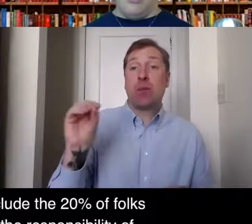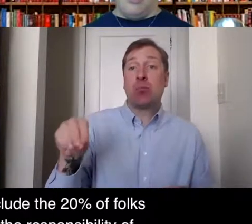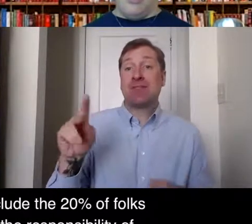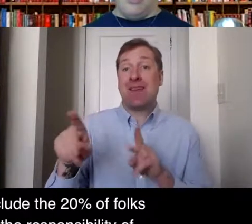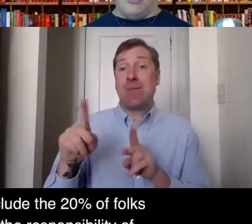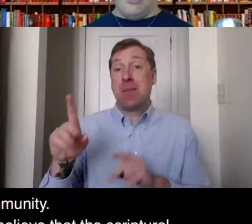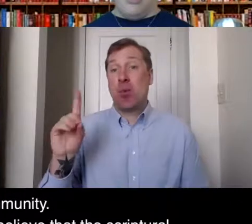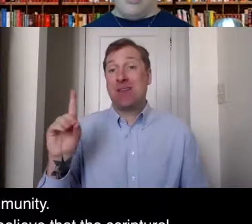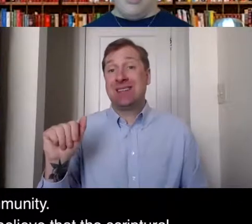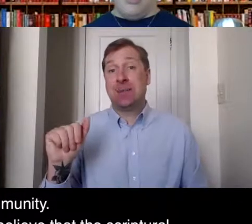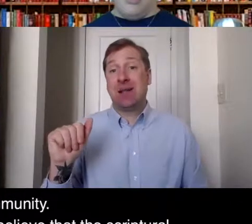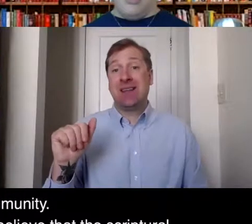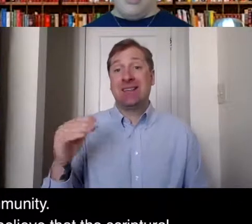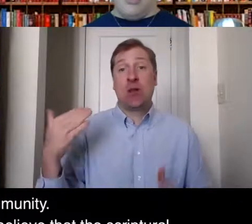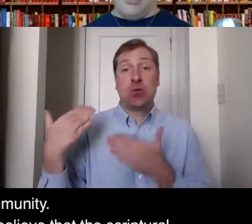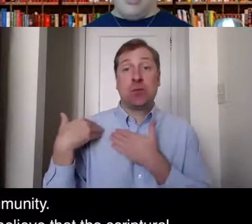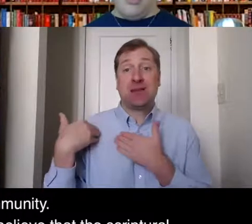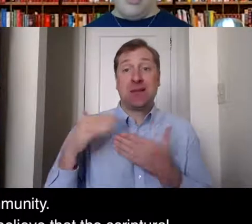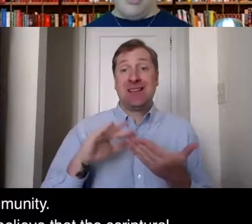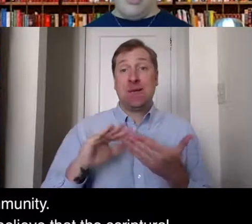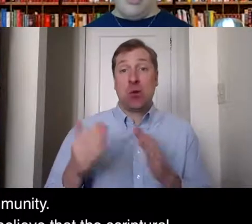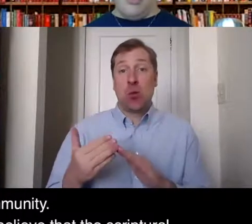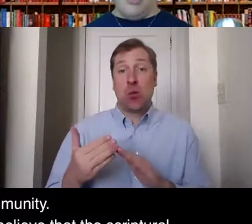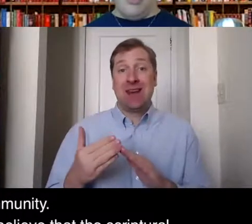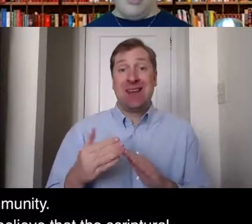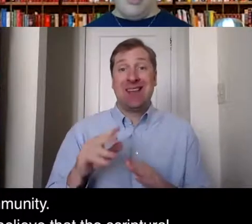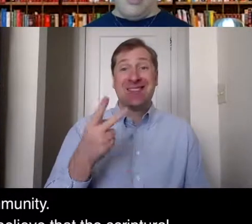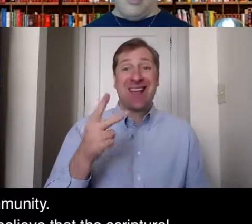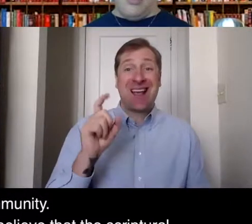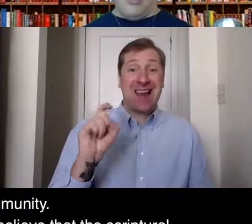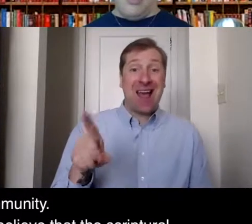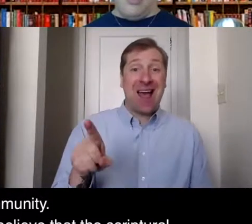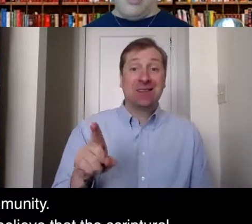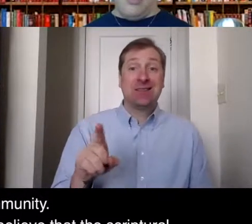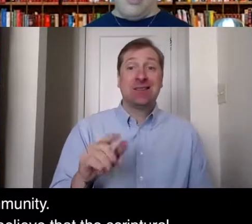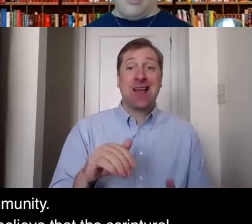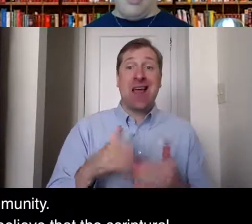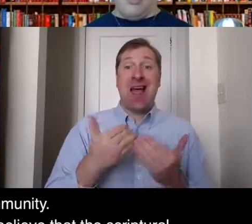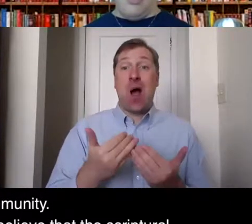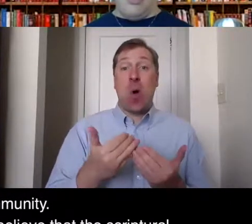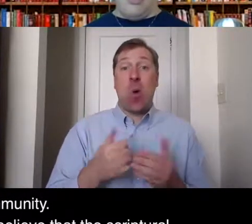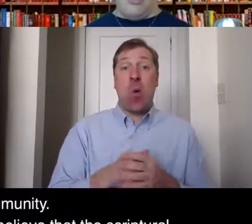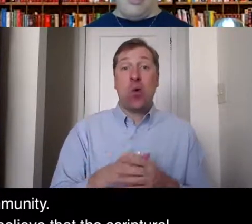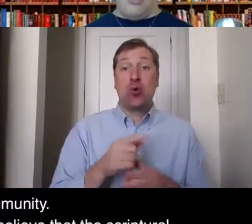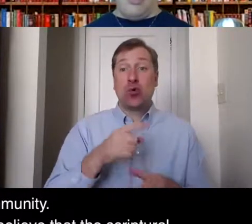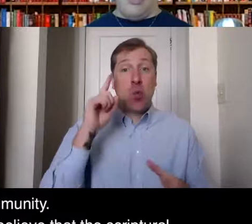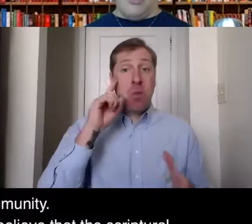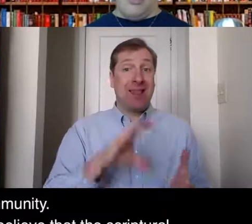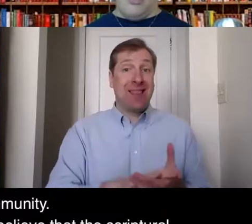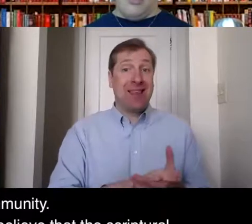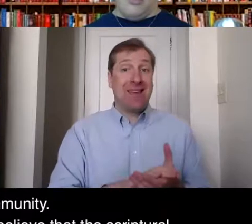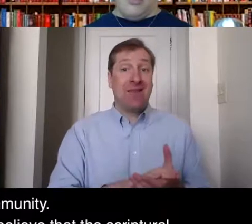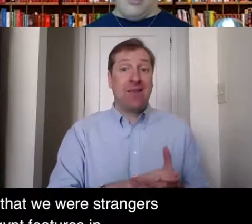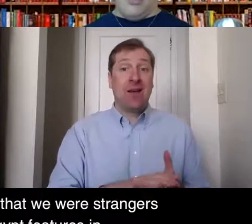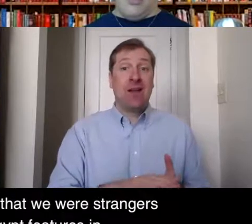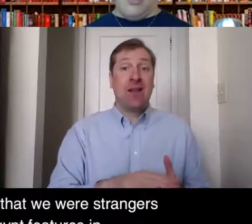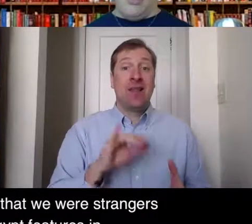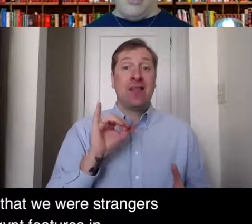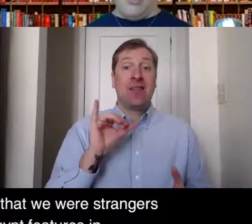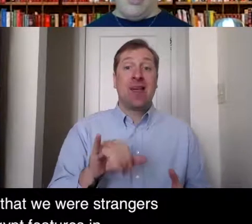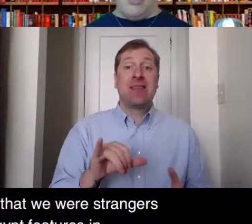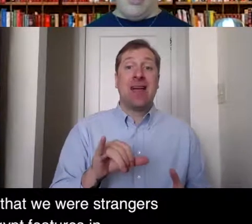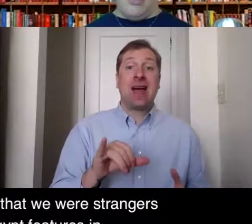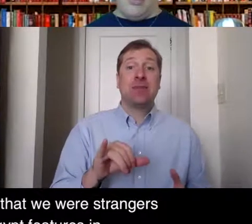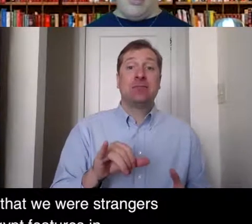in the responsibility of the community. The other asks how you believe that the scriptural injunction